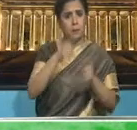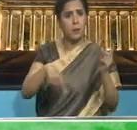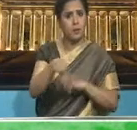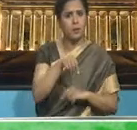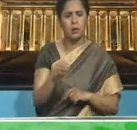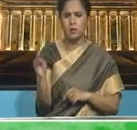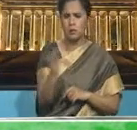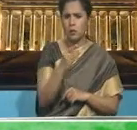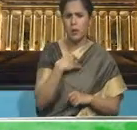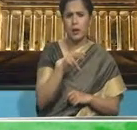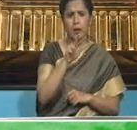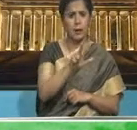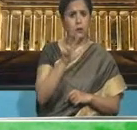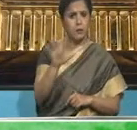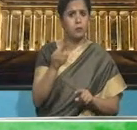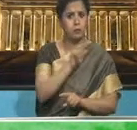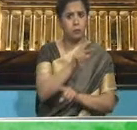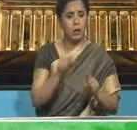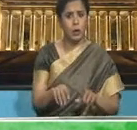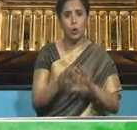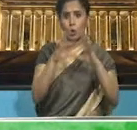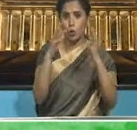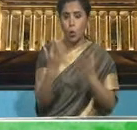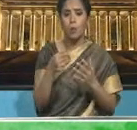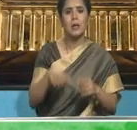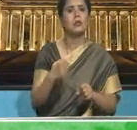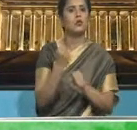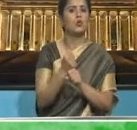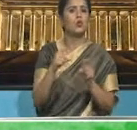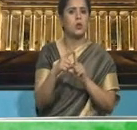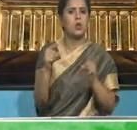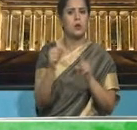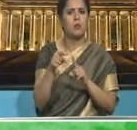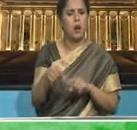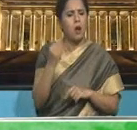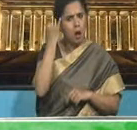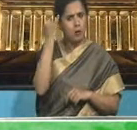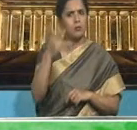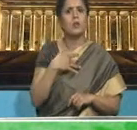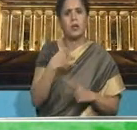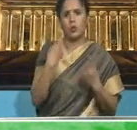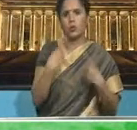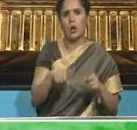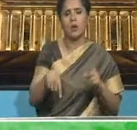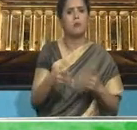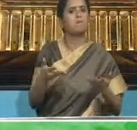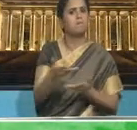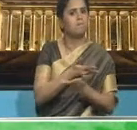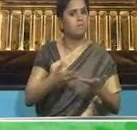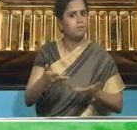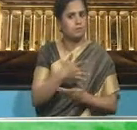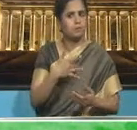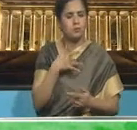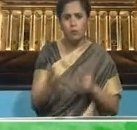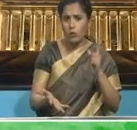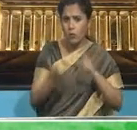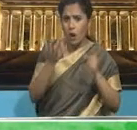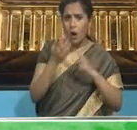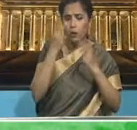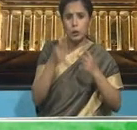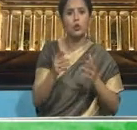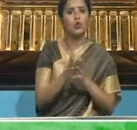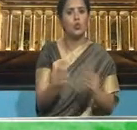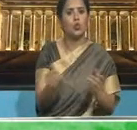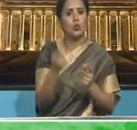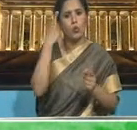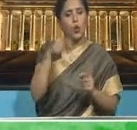around 85% of global GDP, it is an ideal forum to discuss and find solutions